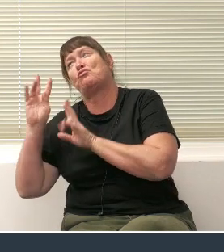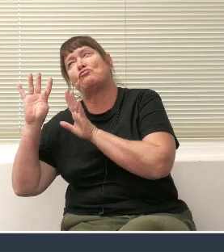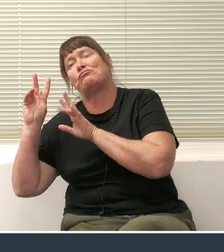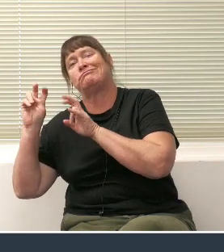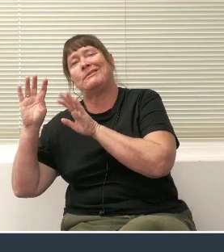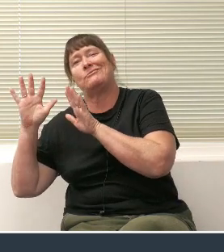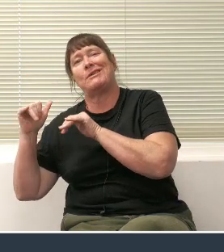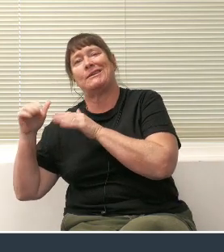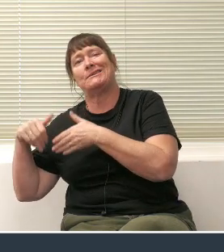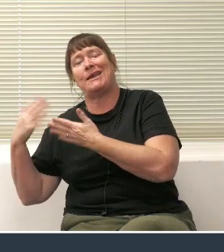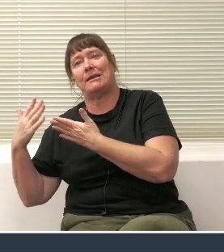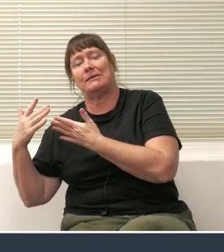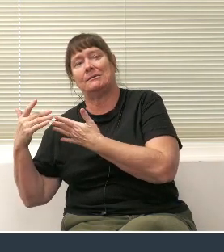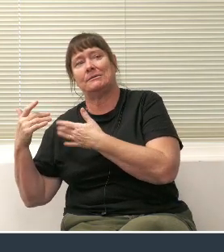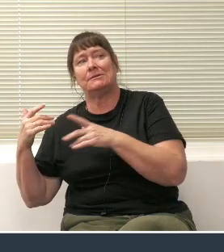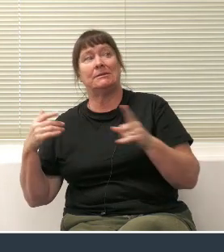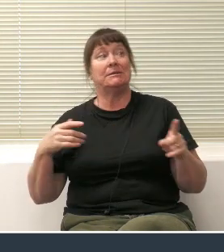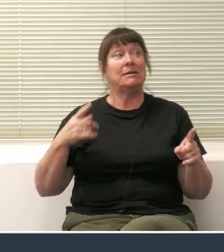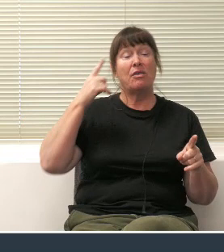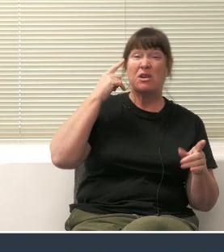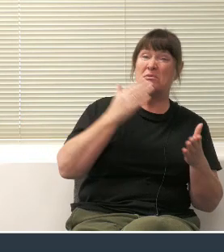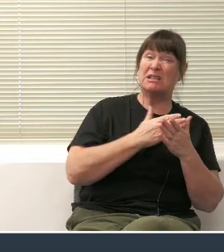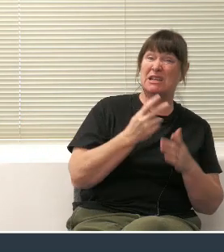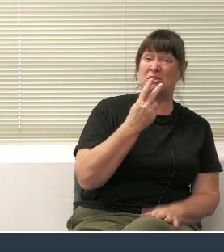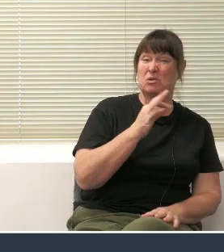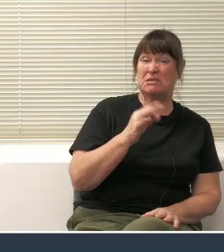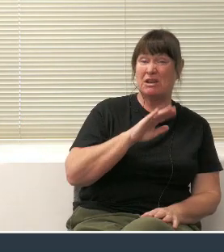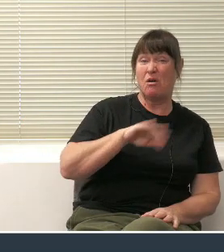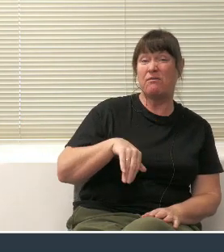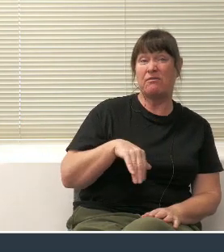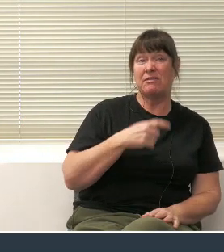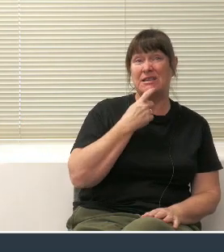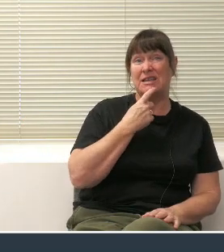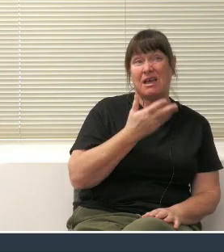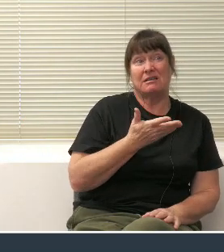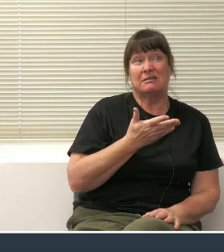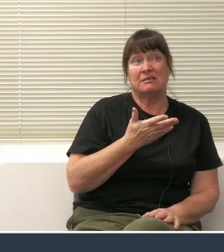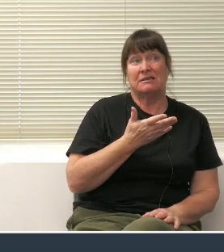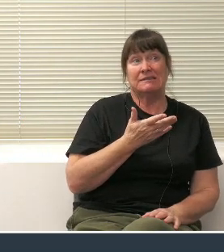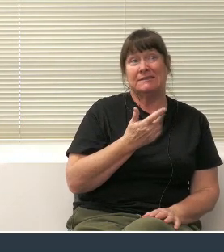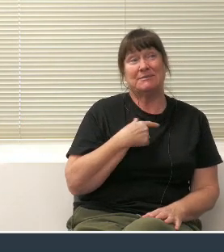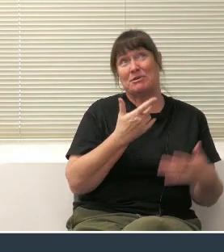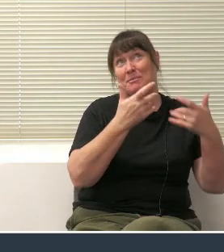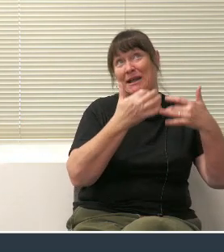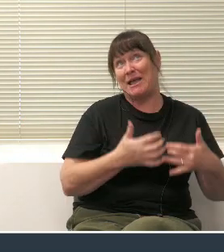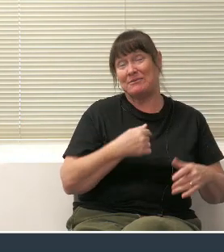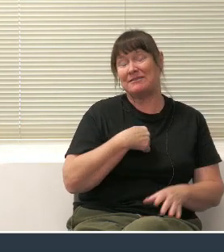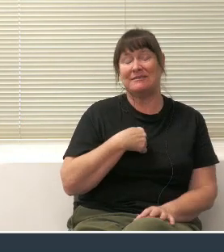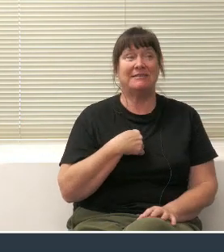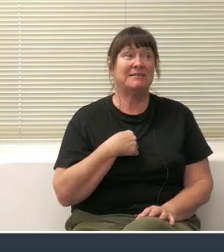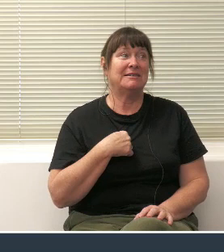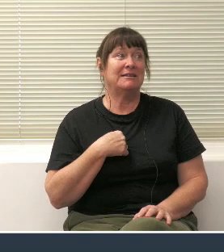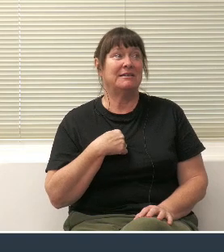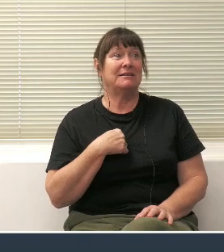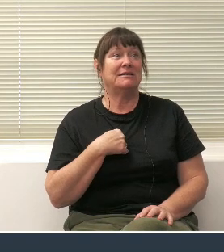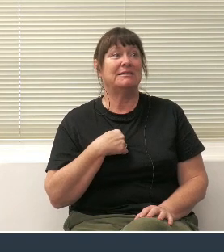Appetite around the table? I just thought it was made it nice and clean, taking 2% off. Really? It's just the accountant and me.